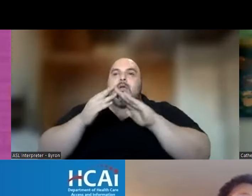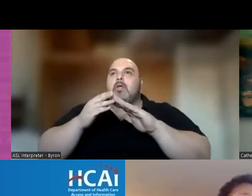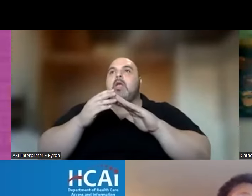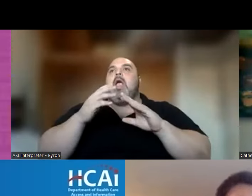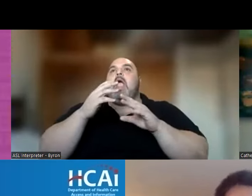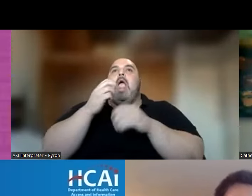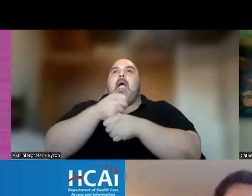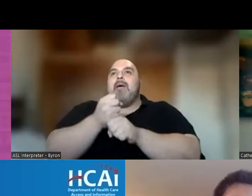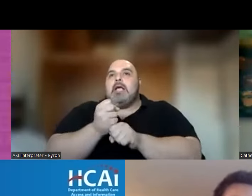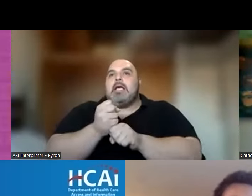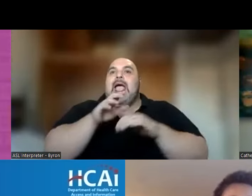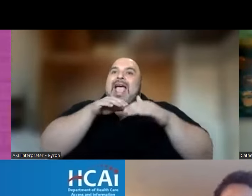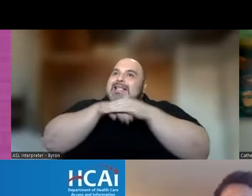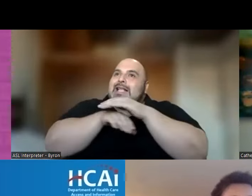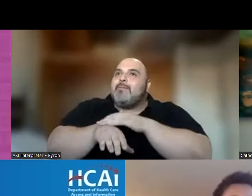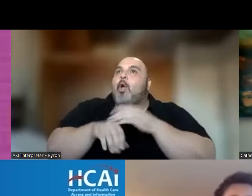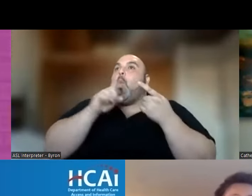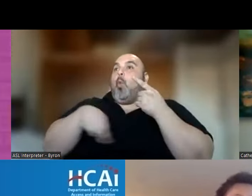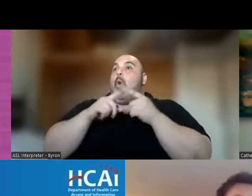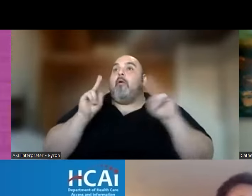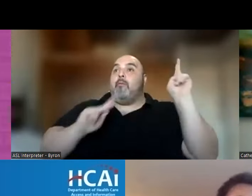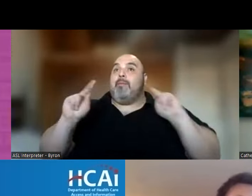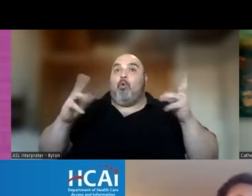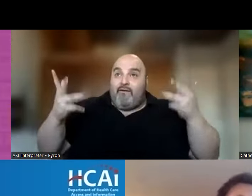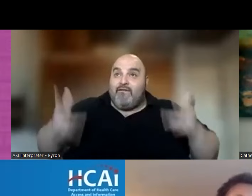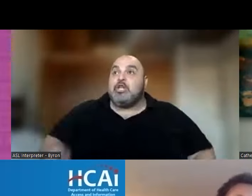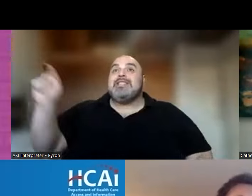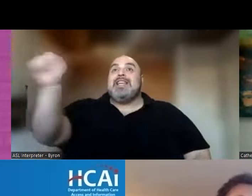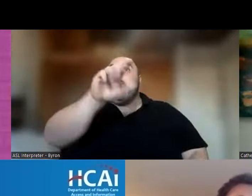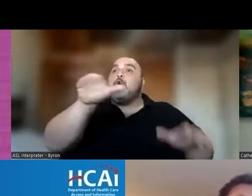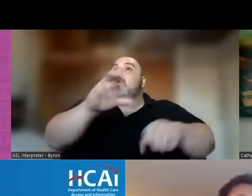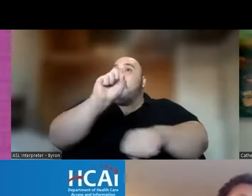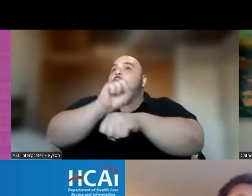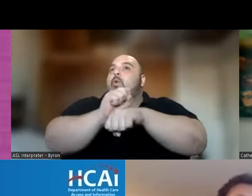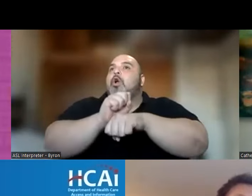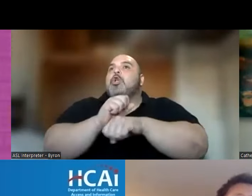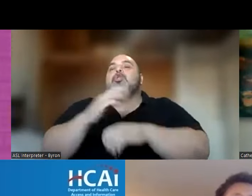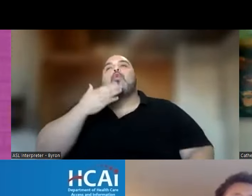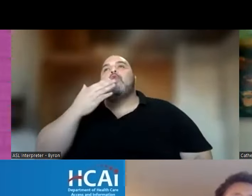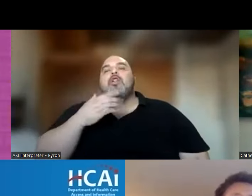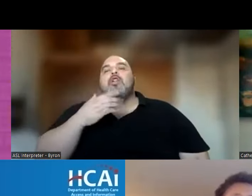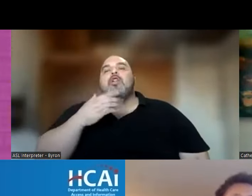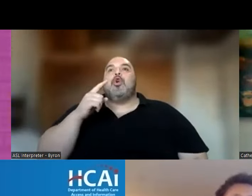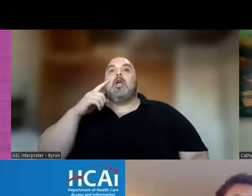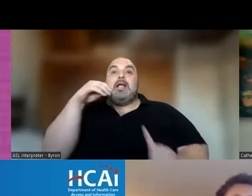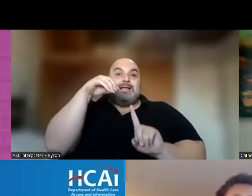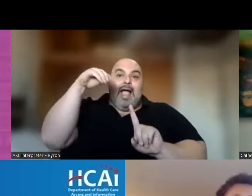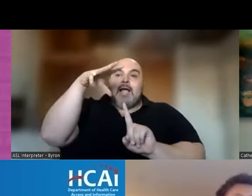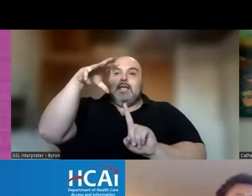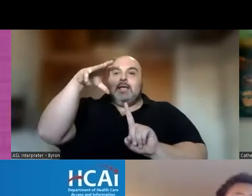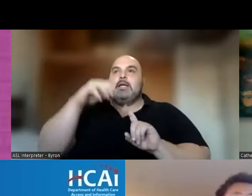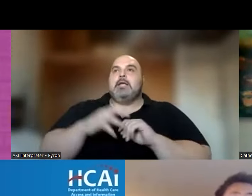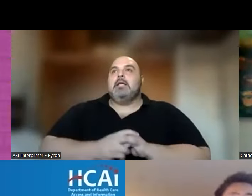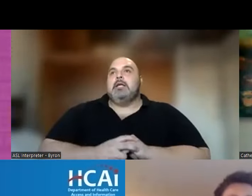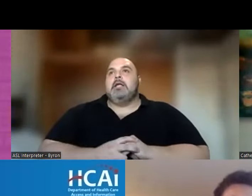it accessible when the people are already out there doing the work. And so thank you for just highlighting